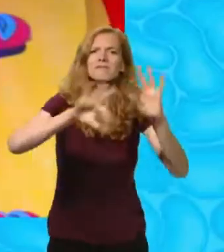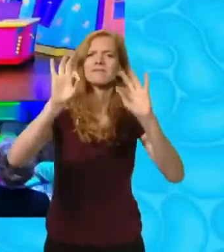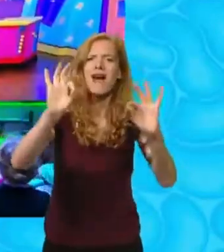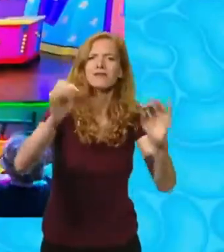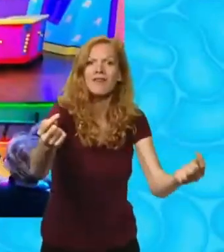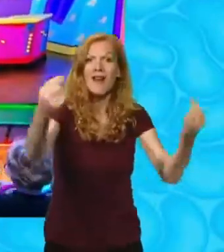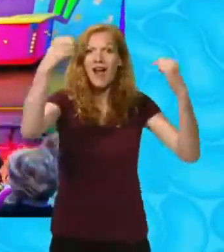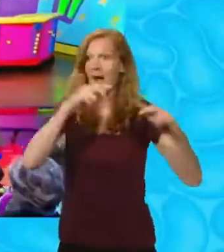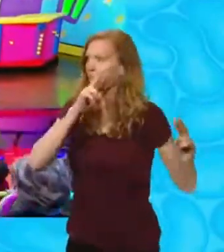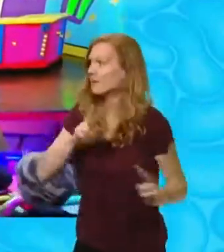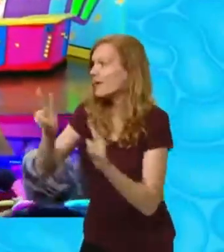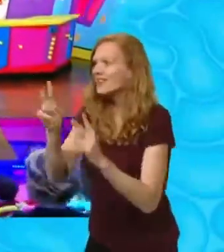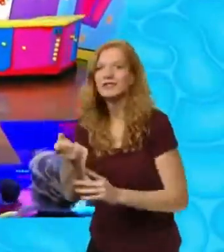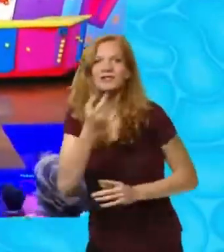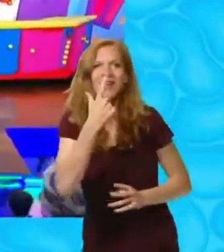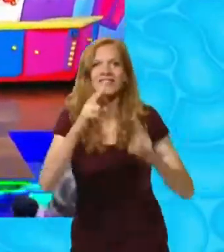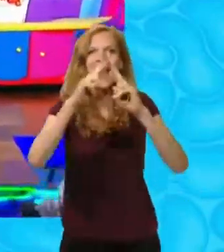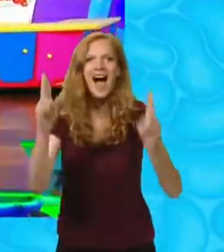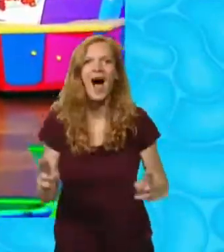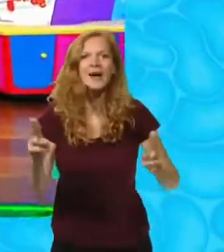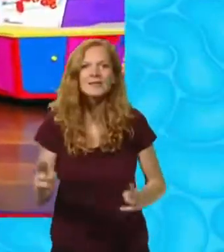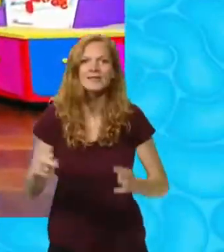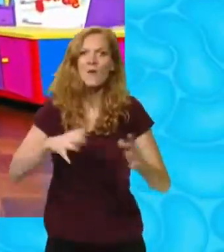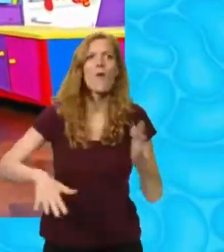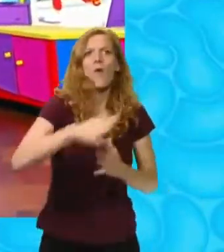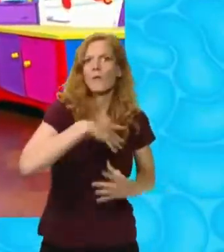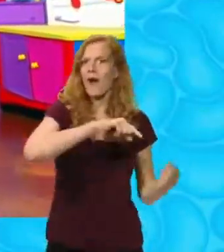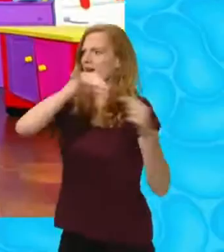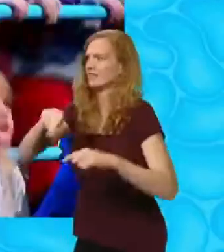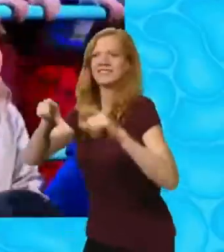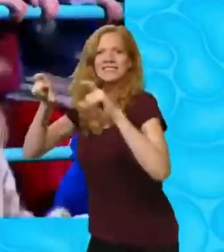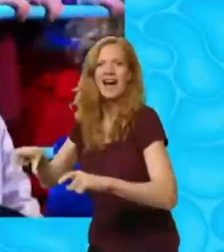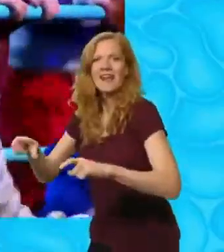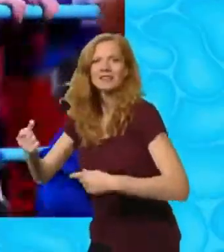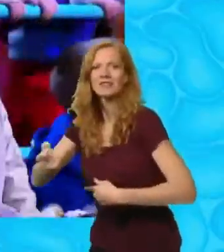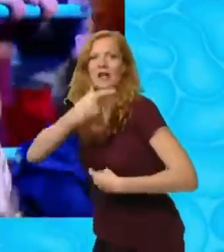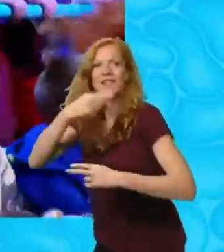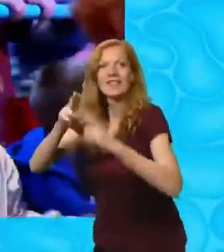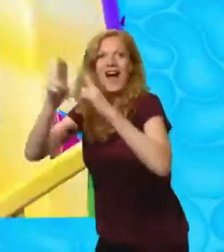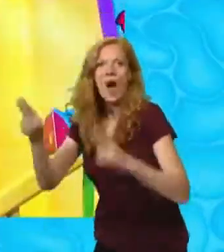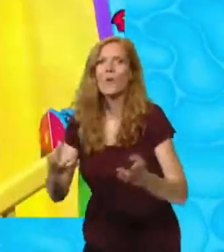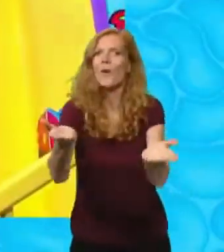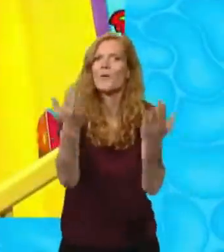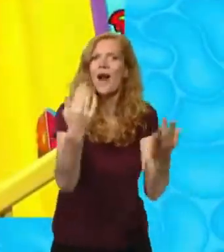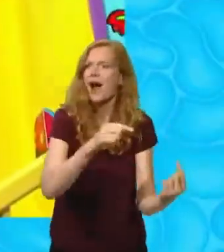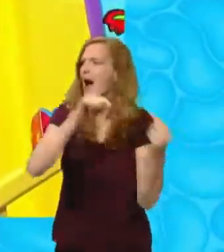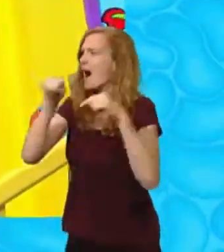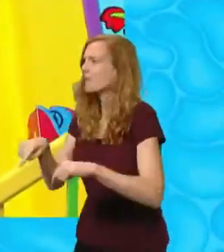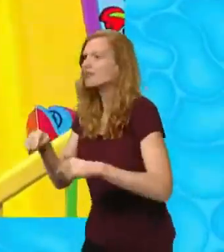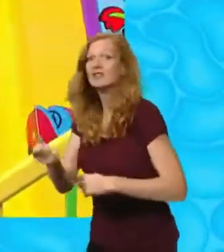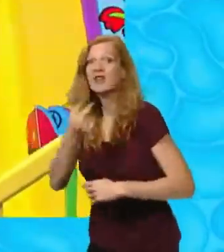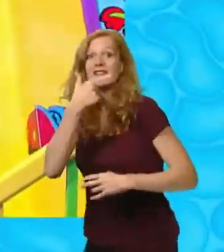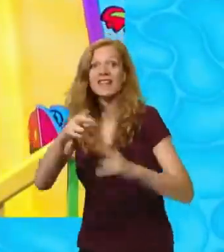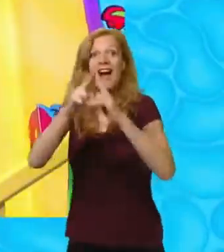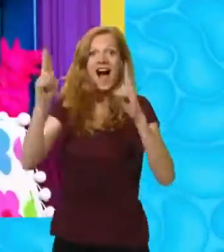today. Dusting Pals, it's the place you want to stay in. Everybody's welcome here. Dusting Pals. Yeah! And